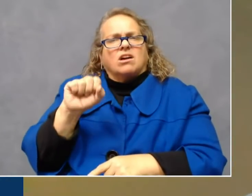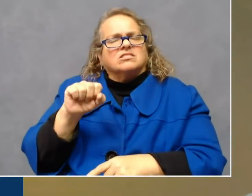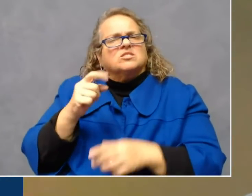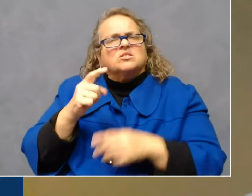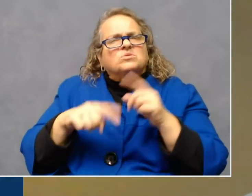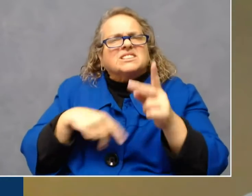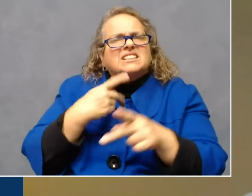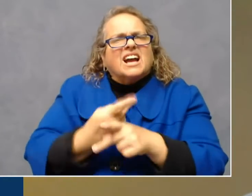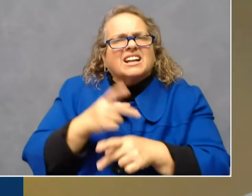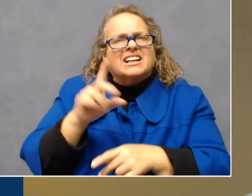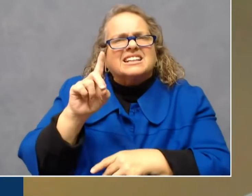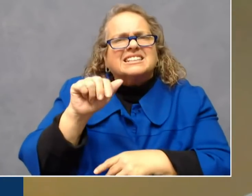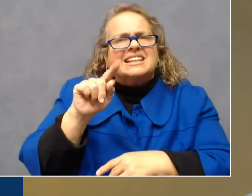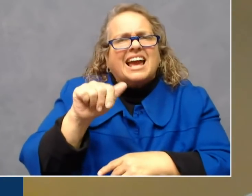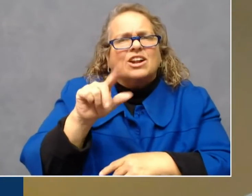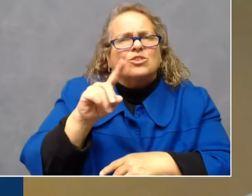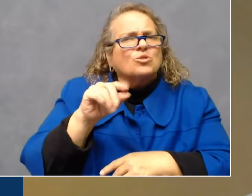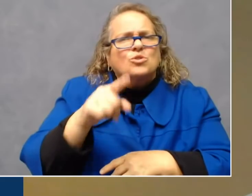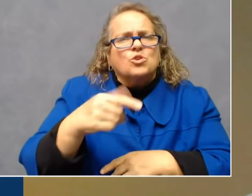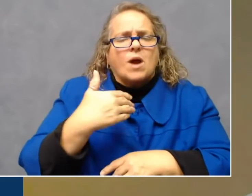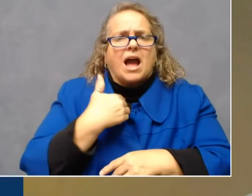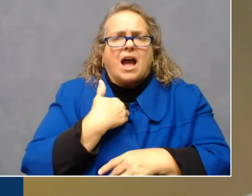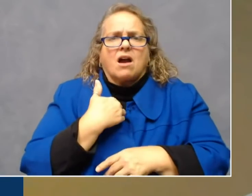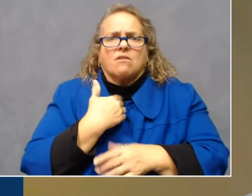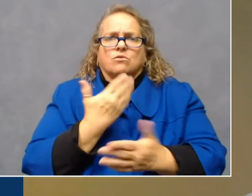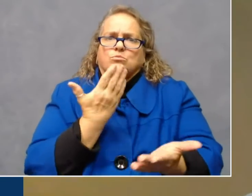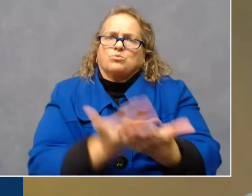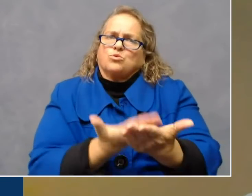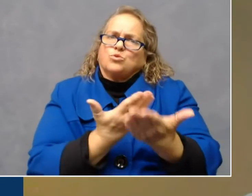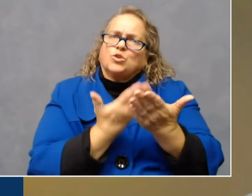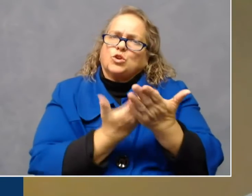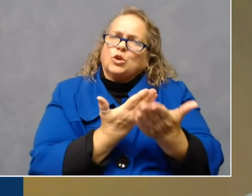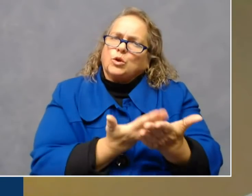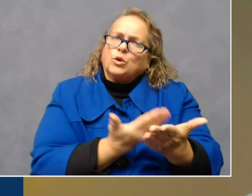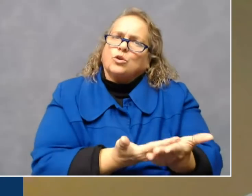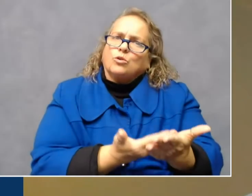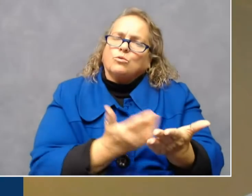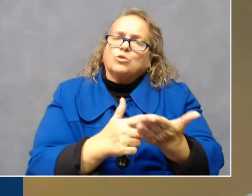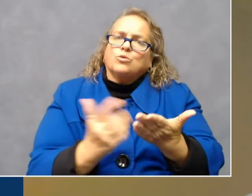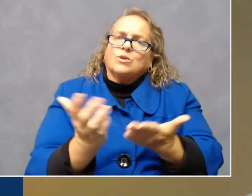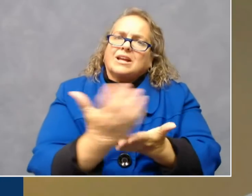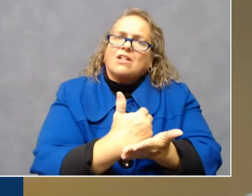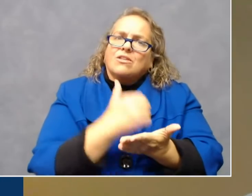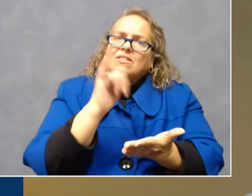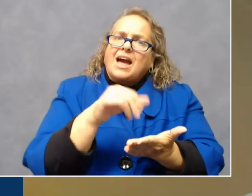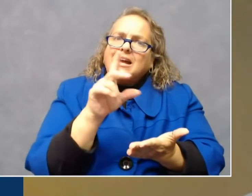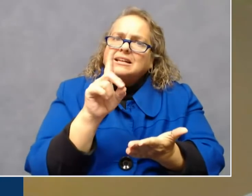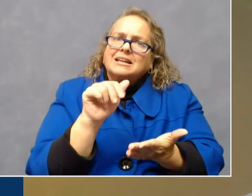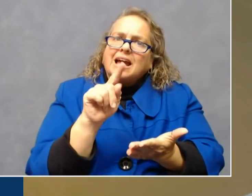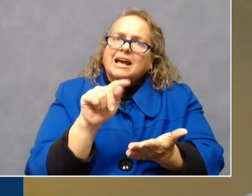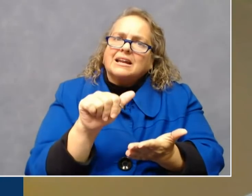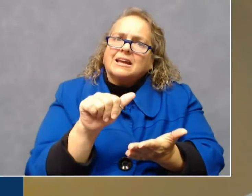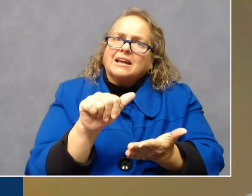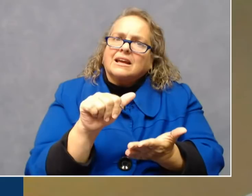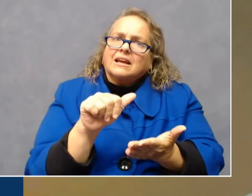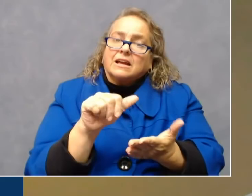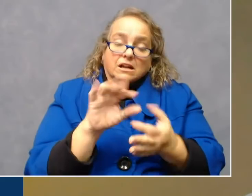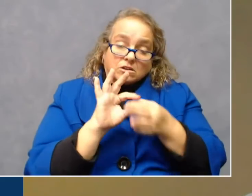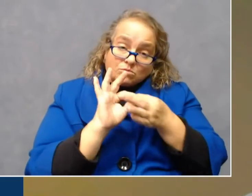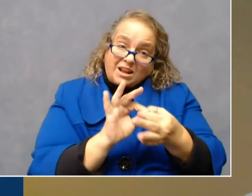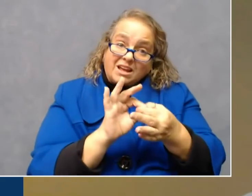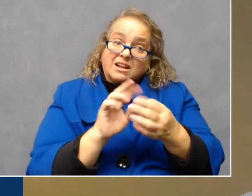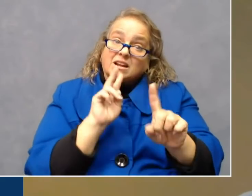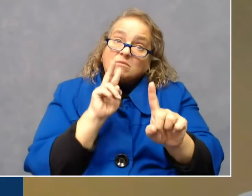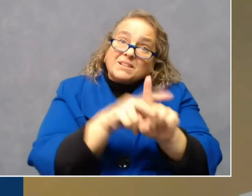is a bit murky, what difficulties do you have in gathering that data as it relates to bars, restaurants, or really any of the